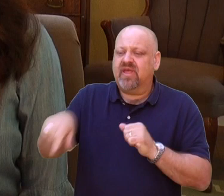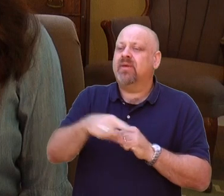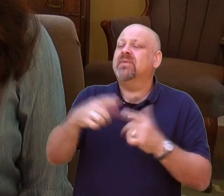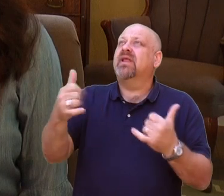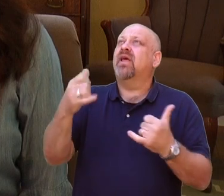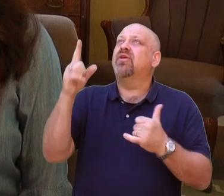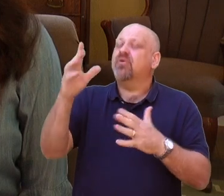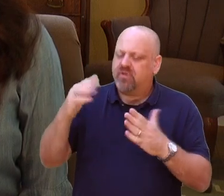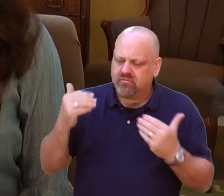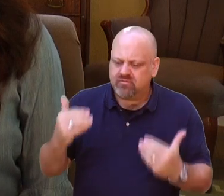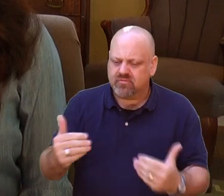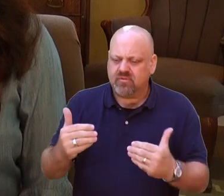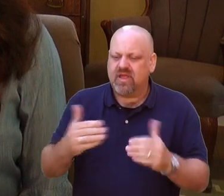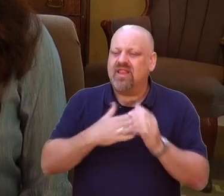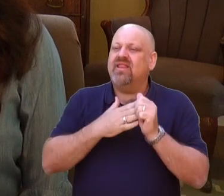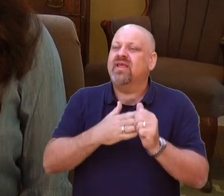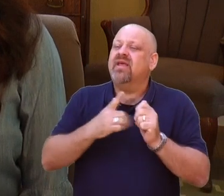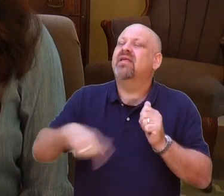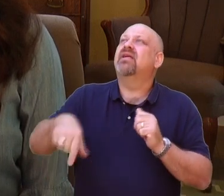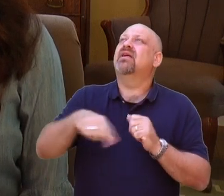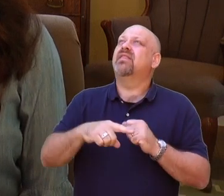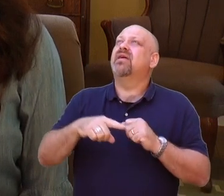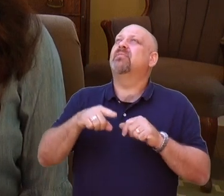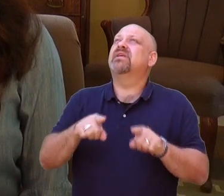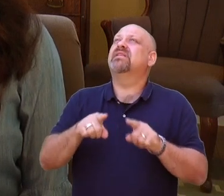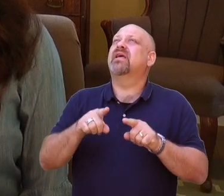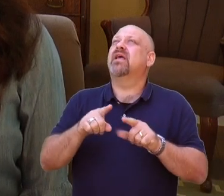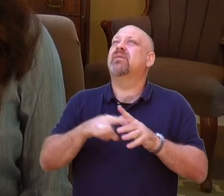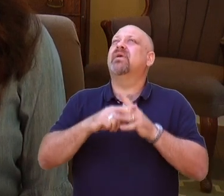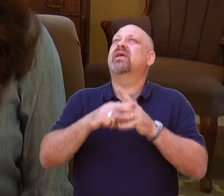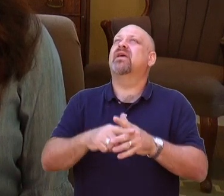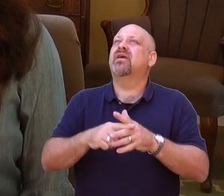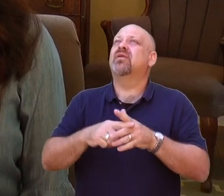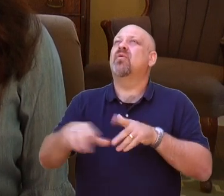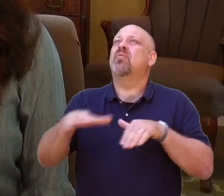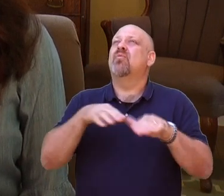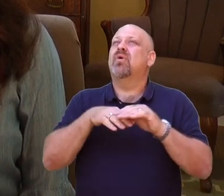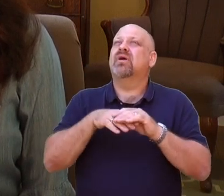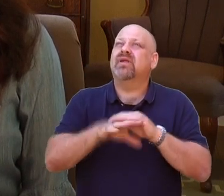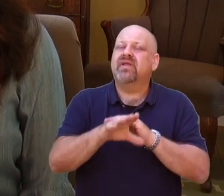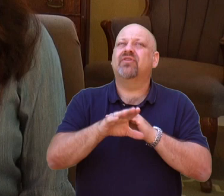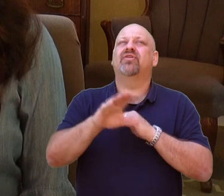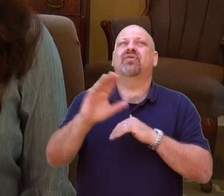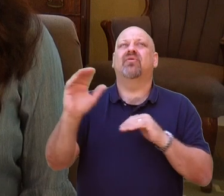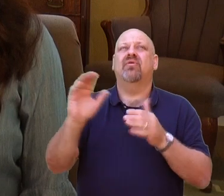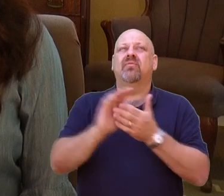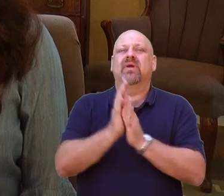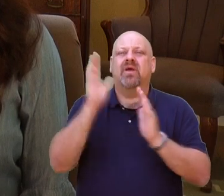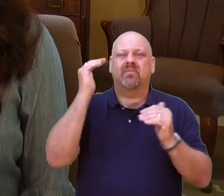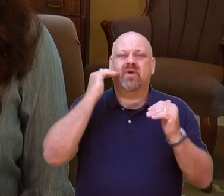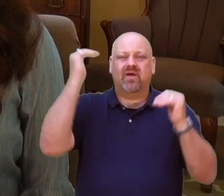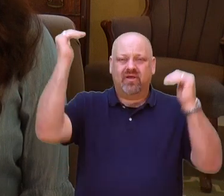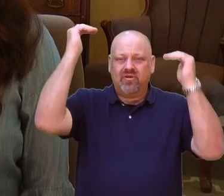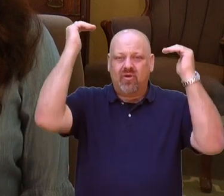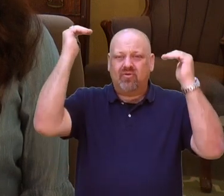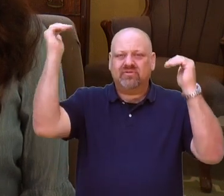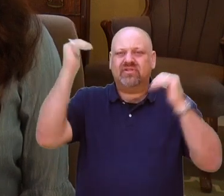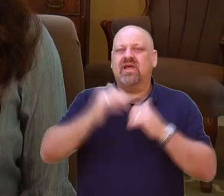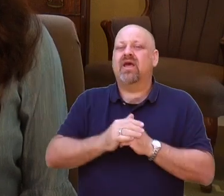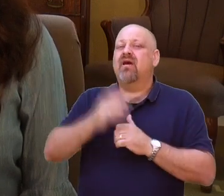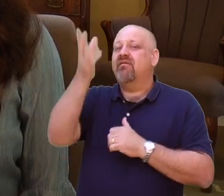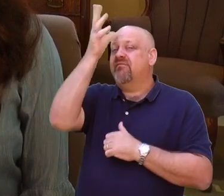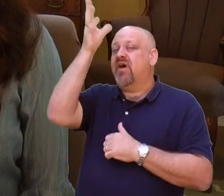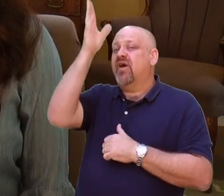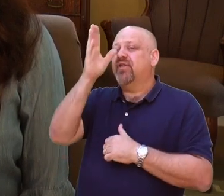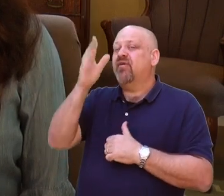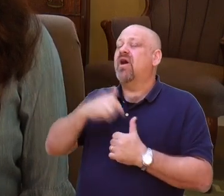our situations. And Father, I just pray a blessing over each one of them today, that you would go before them, Lord